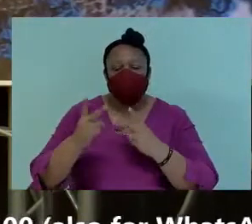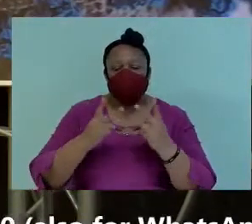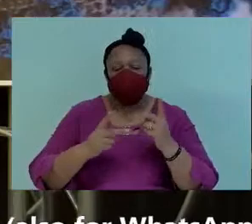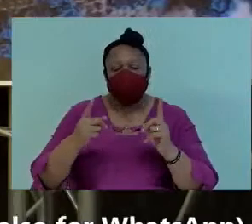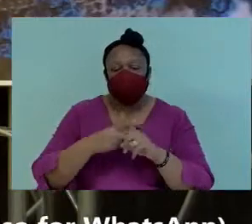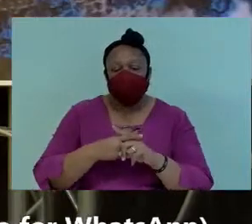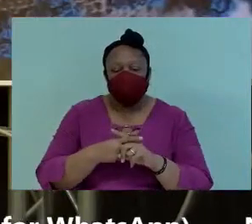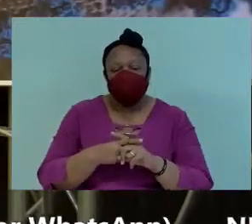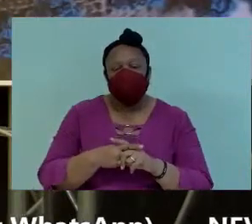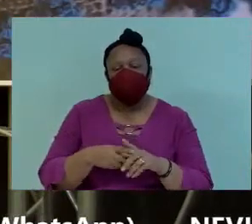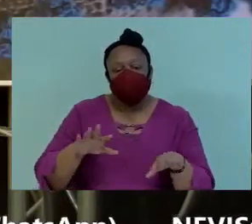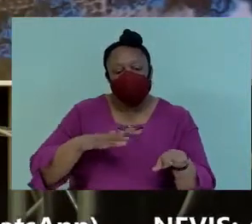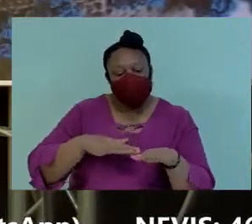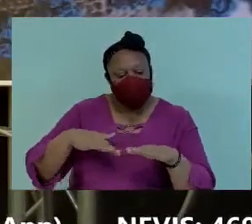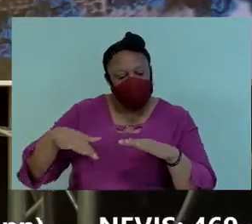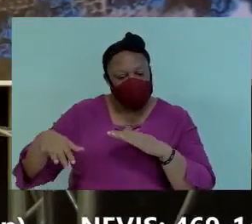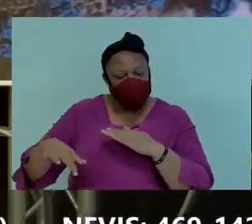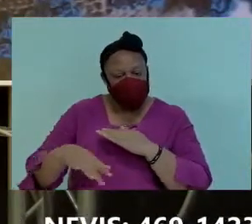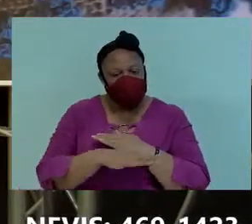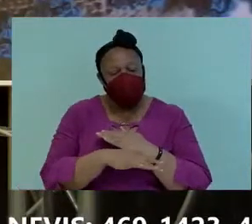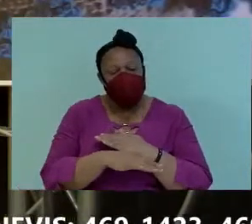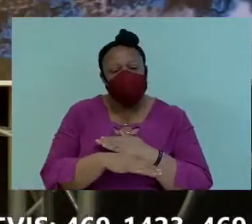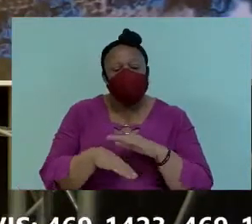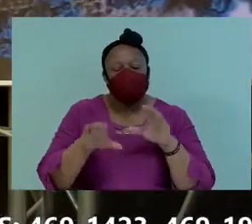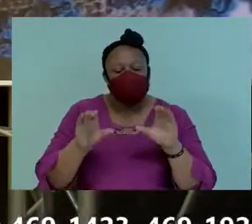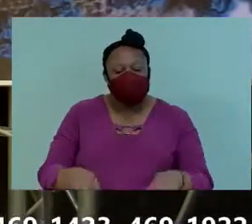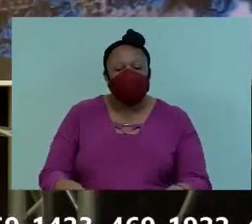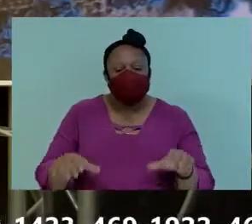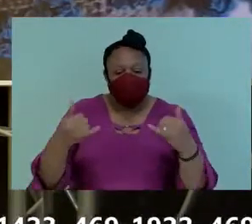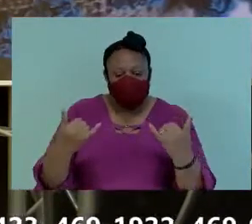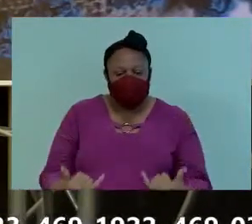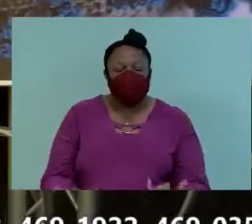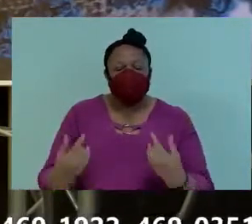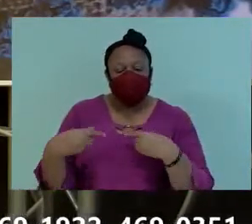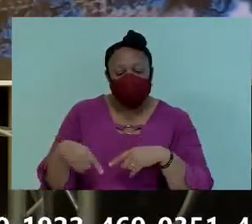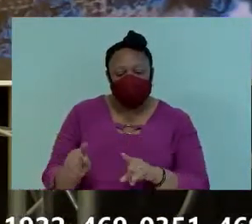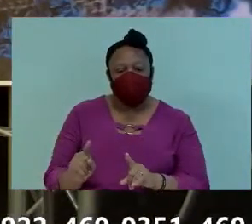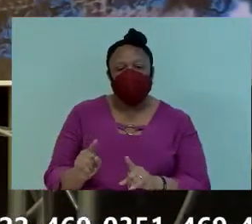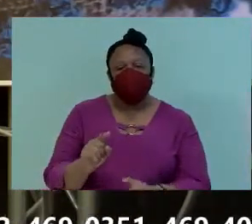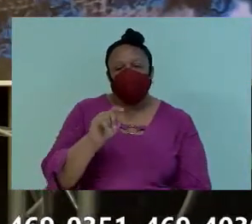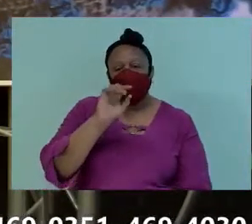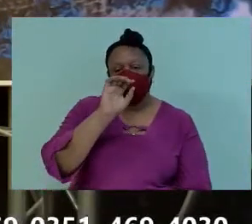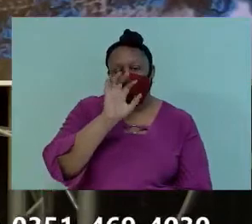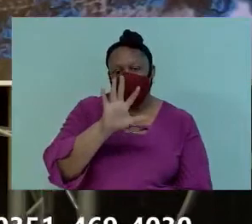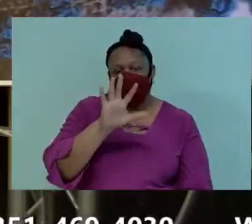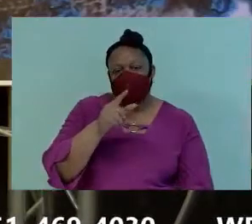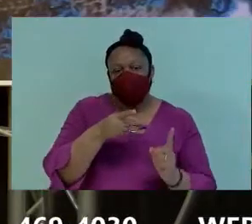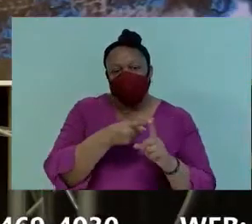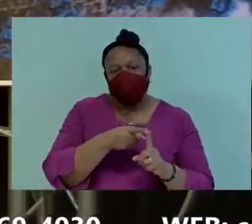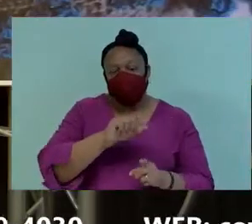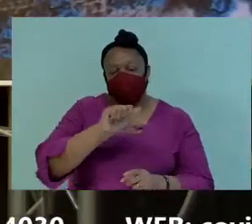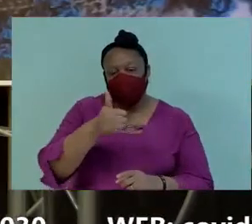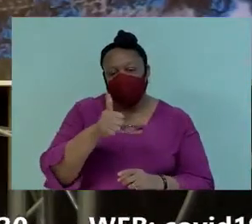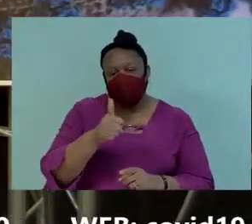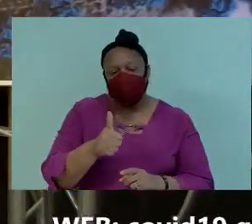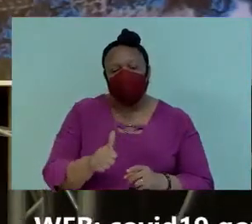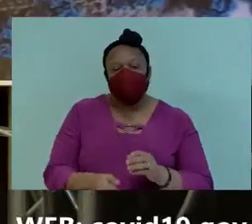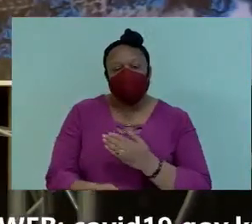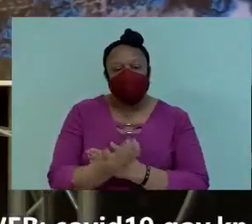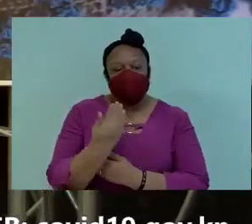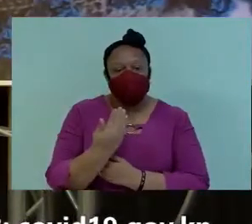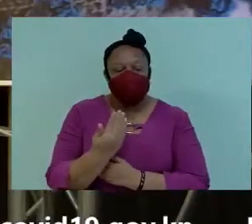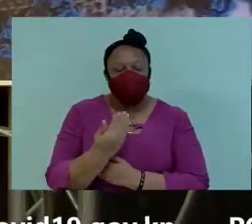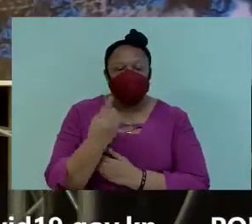person may visit a public beach between the hours of 5:30 a.m. to 10 a.m. for the purpose of